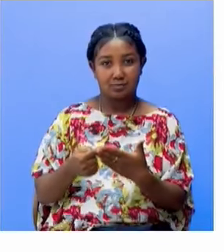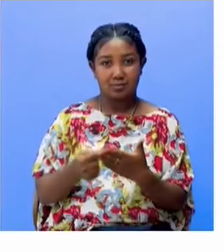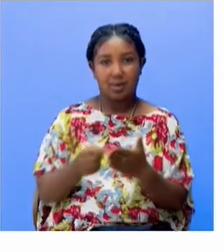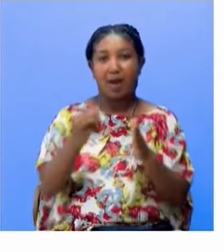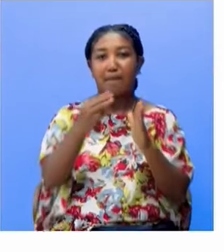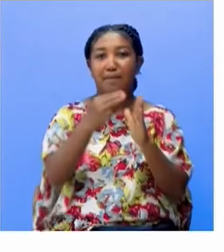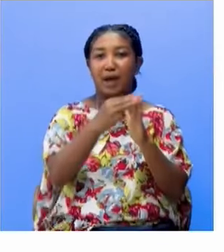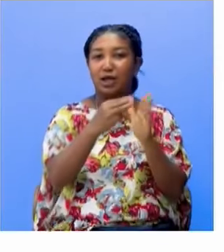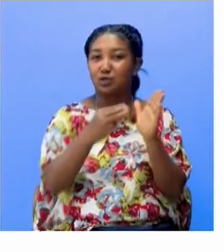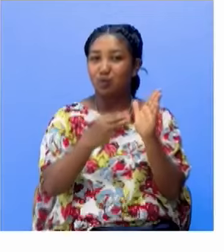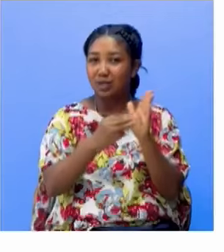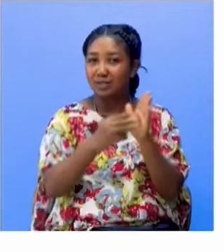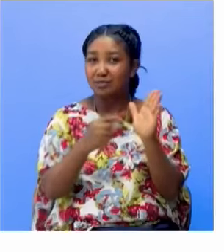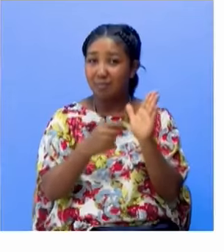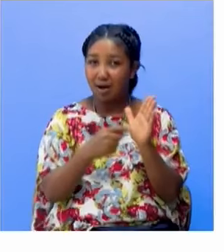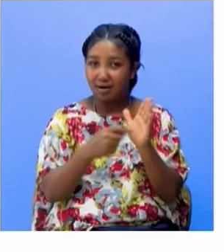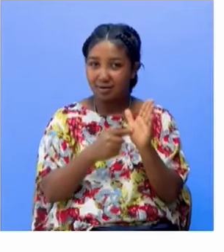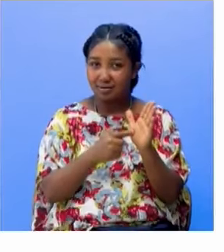punctuation marks.